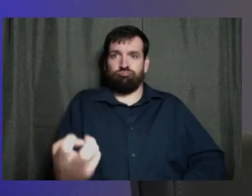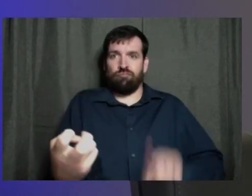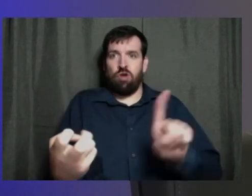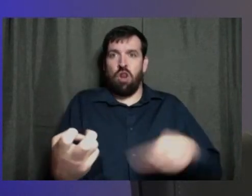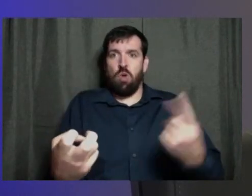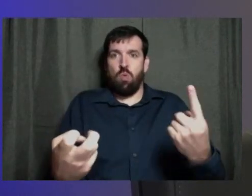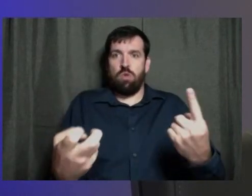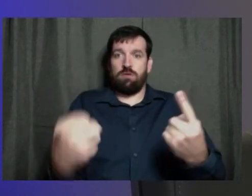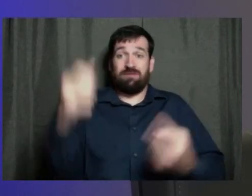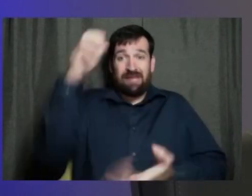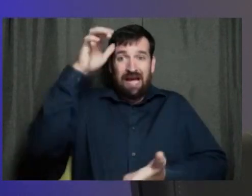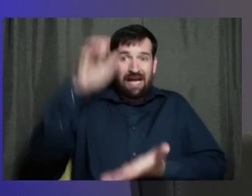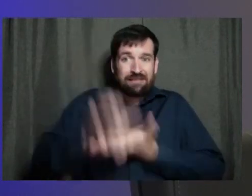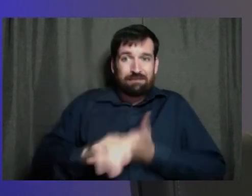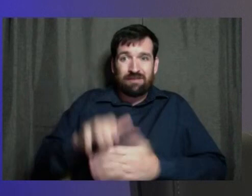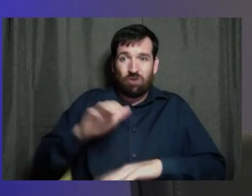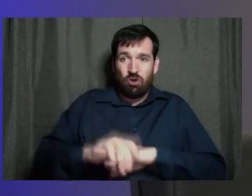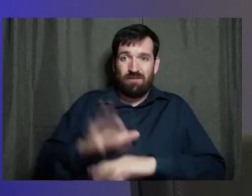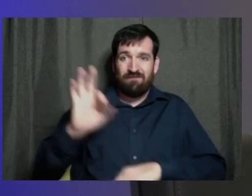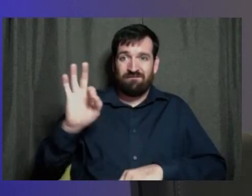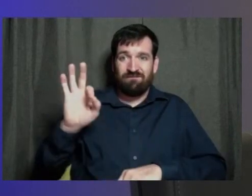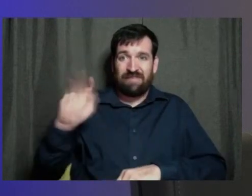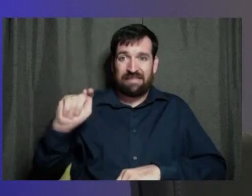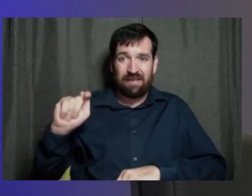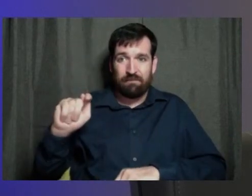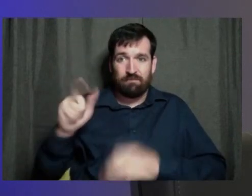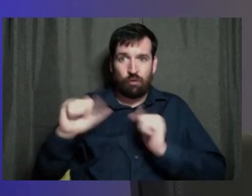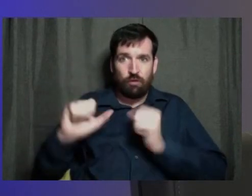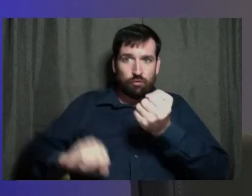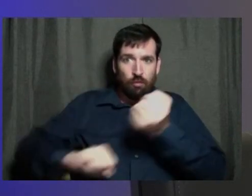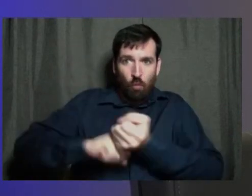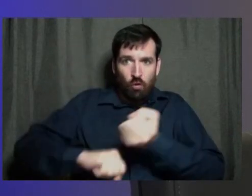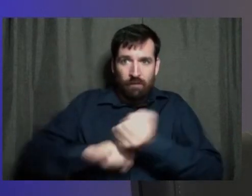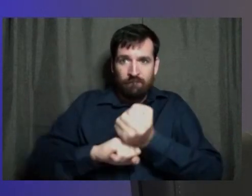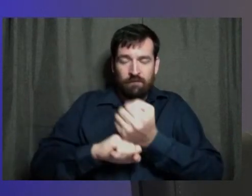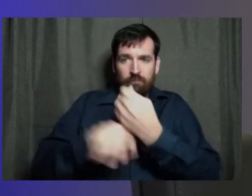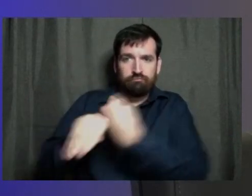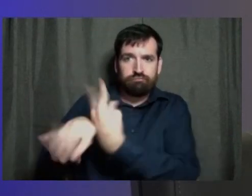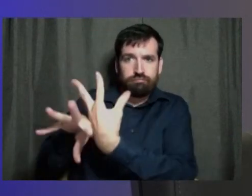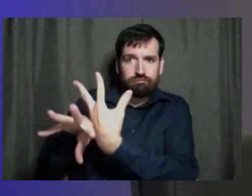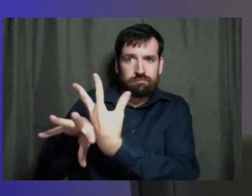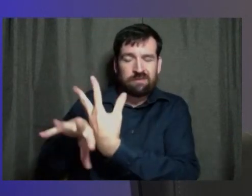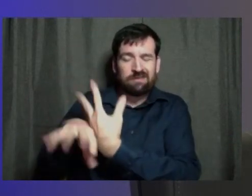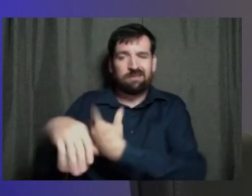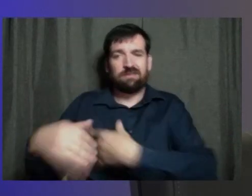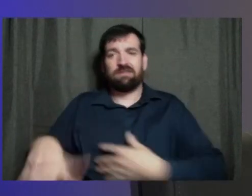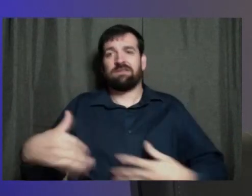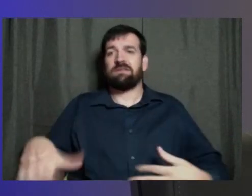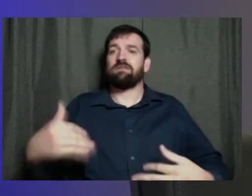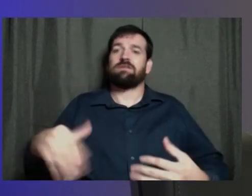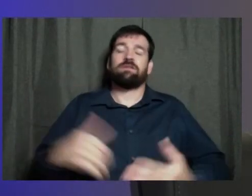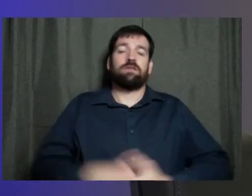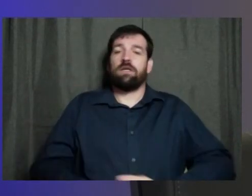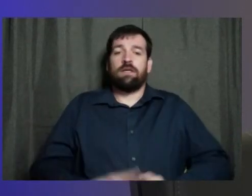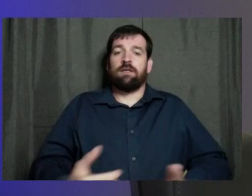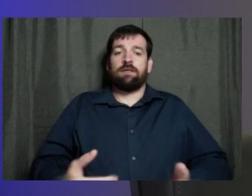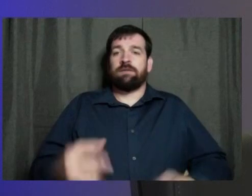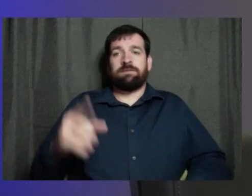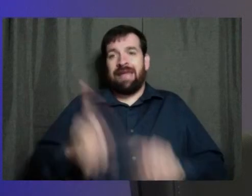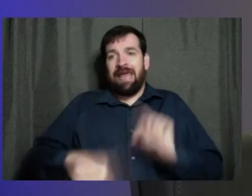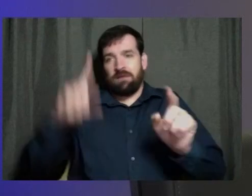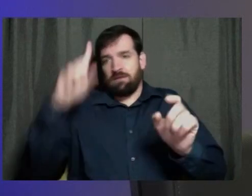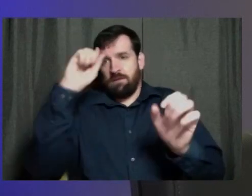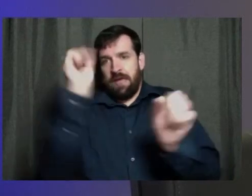is on FaceTime trying to be supportive through a phone call. It was really unimaginable, and it added a whole